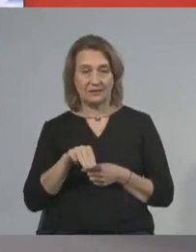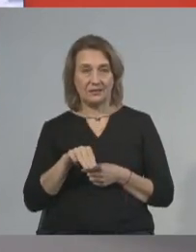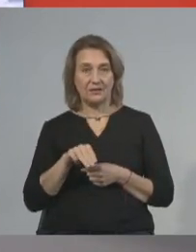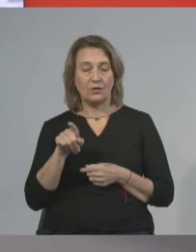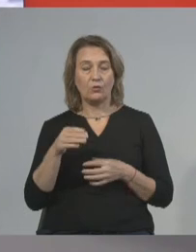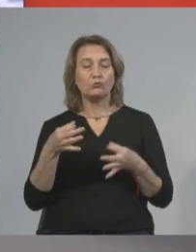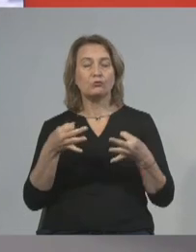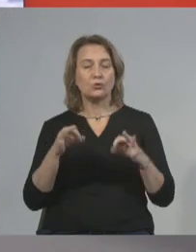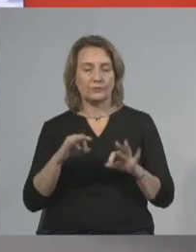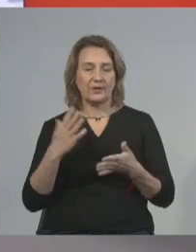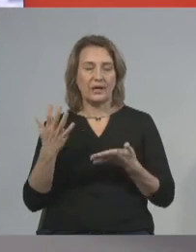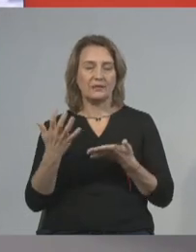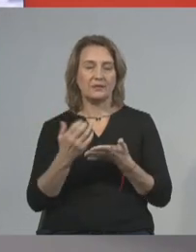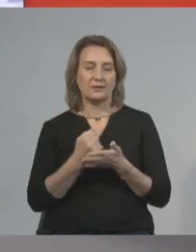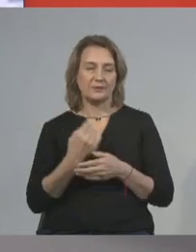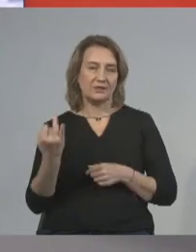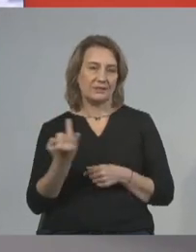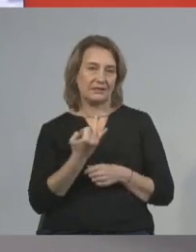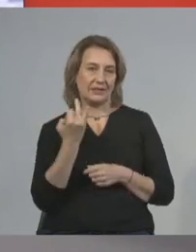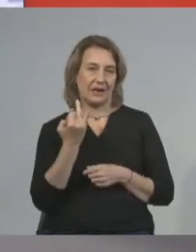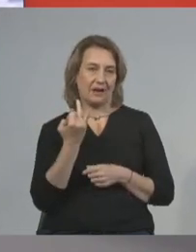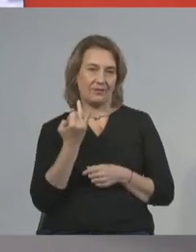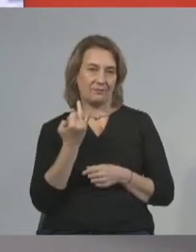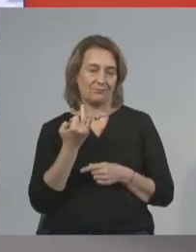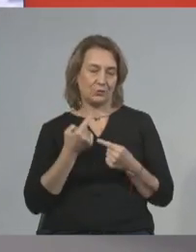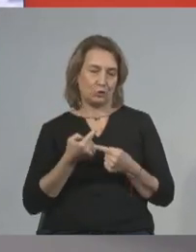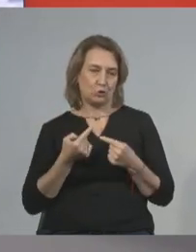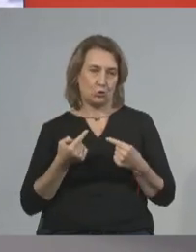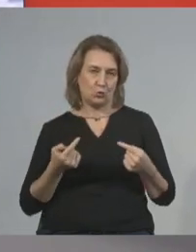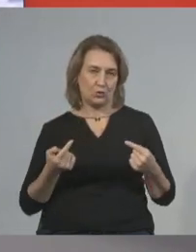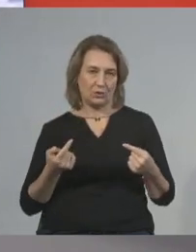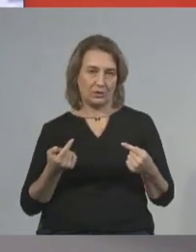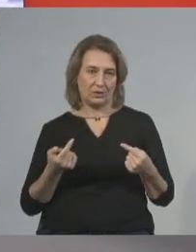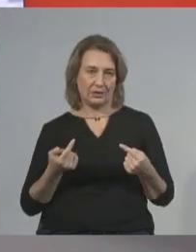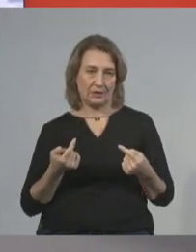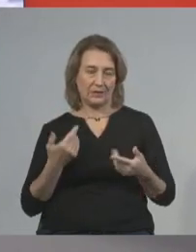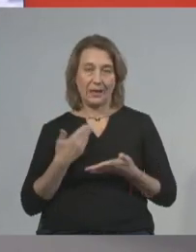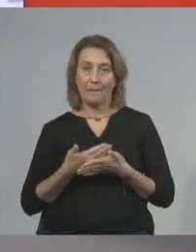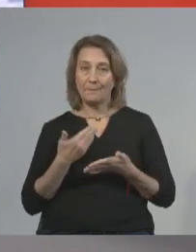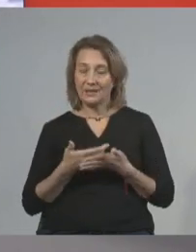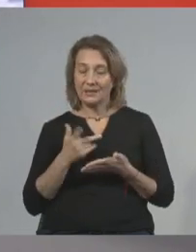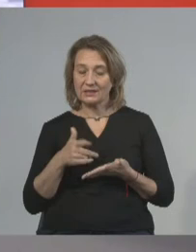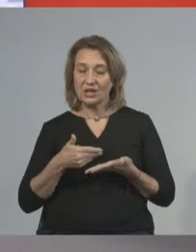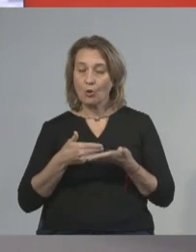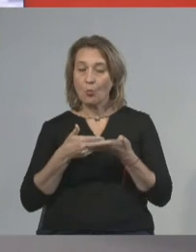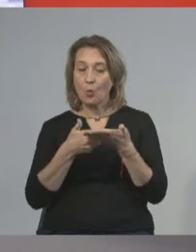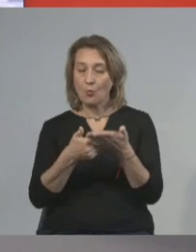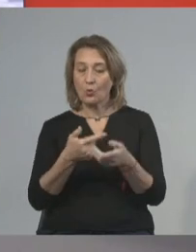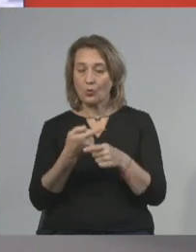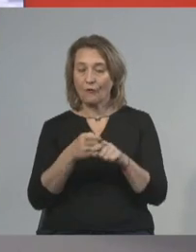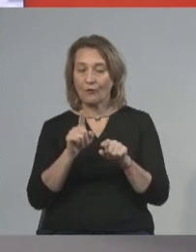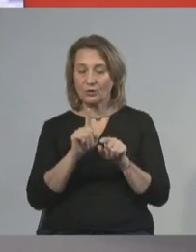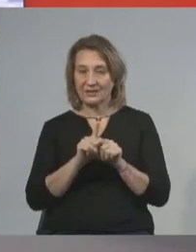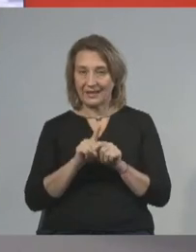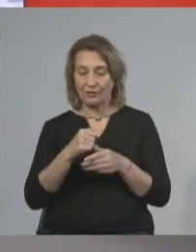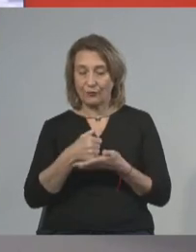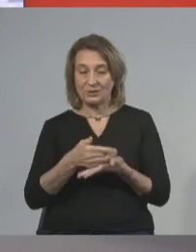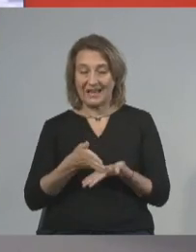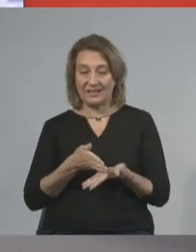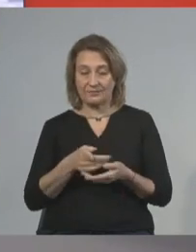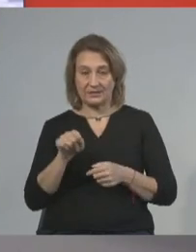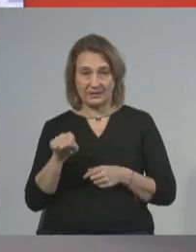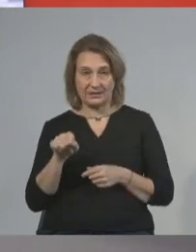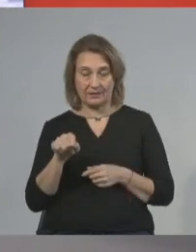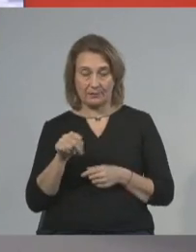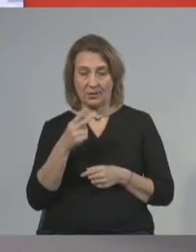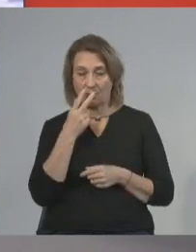blade service sometimes it allows finding allows funding interesting things for example we used it